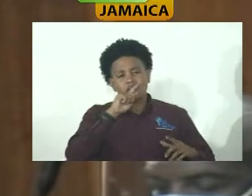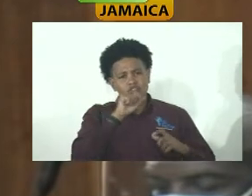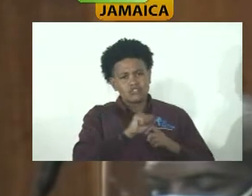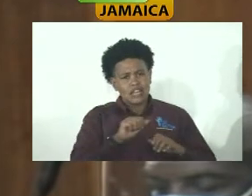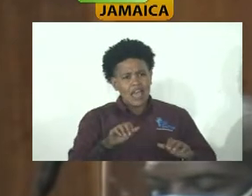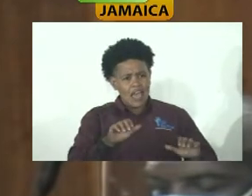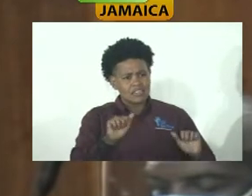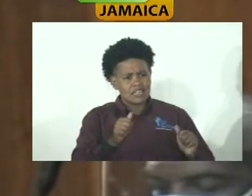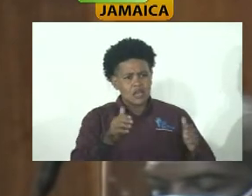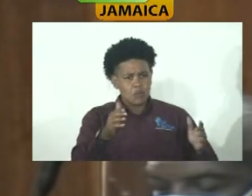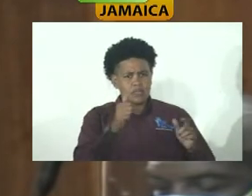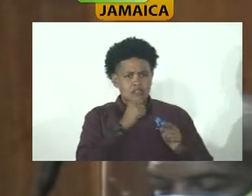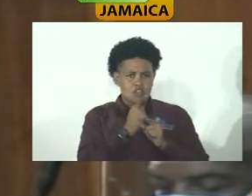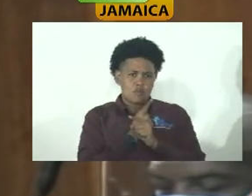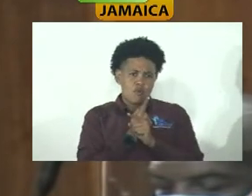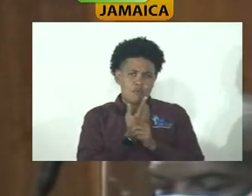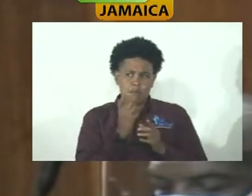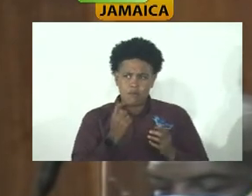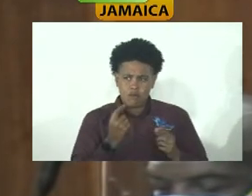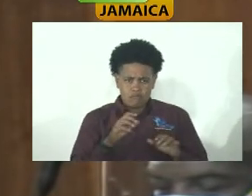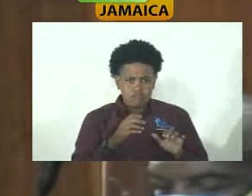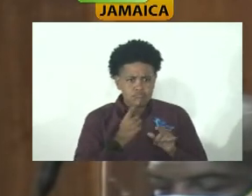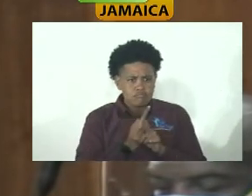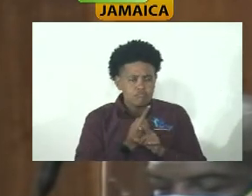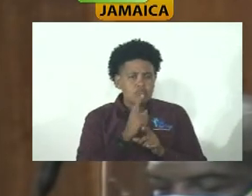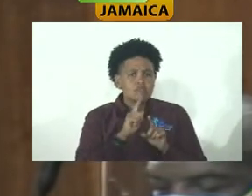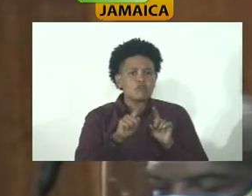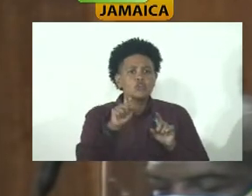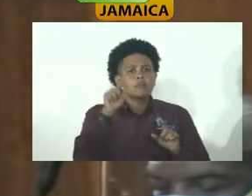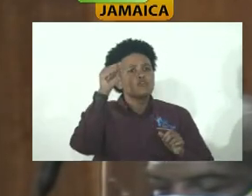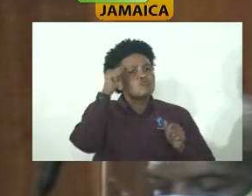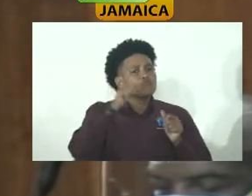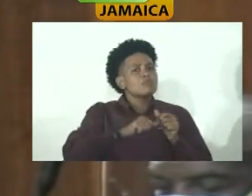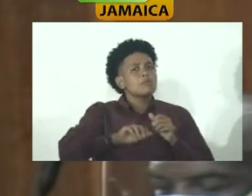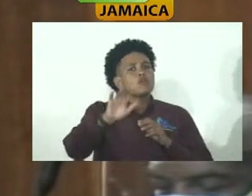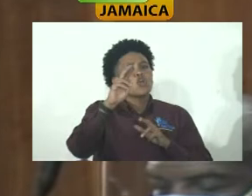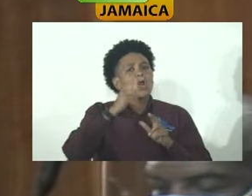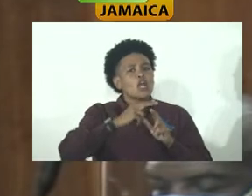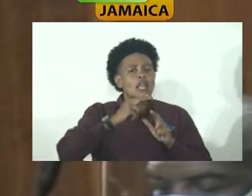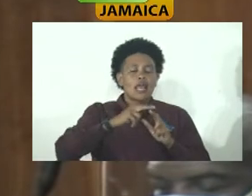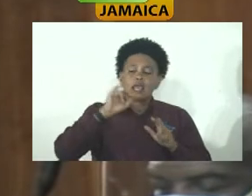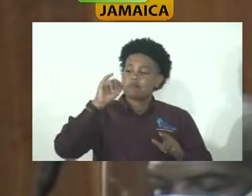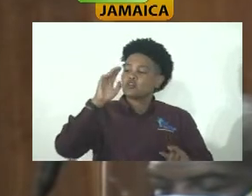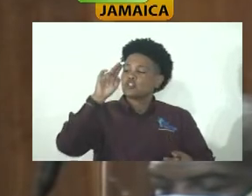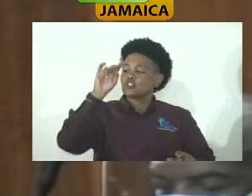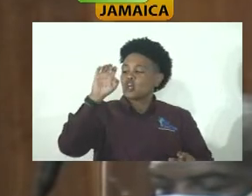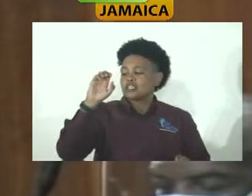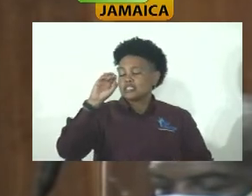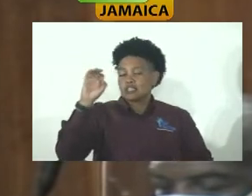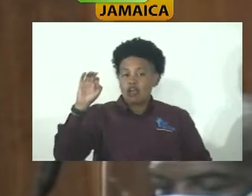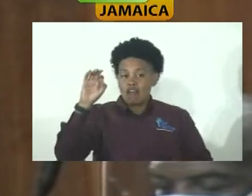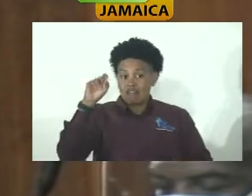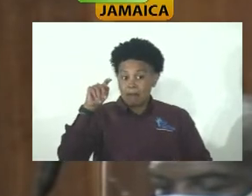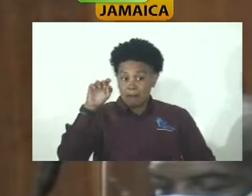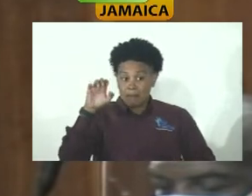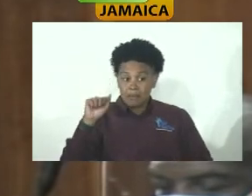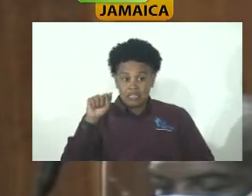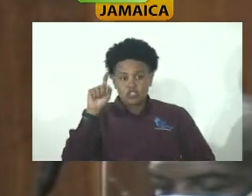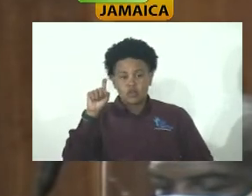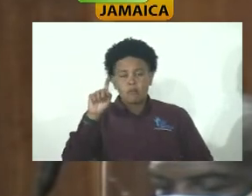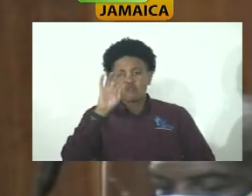any way inappropriately but you must remember your name justice of the peace so you must